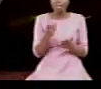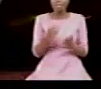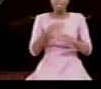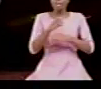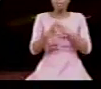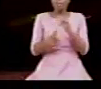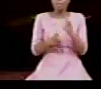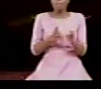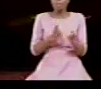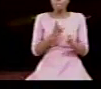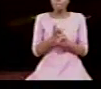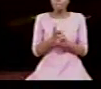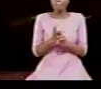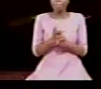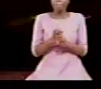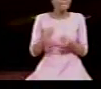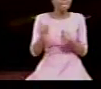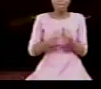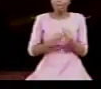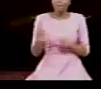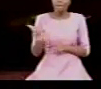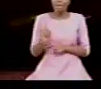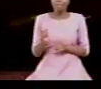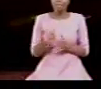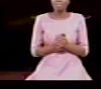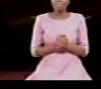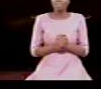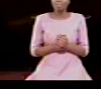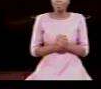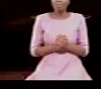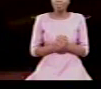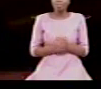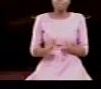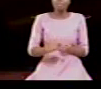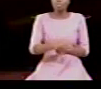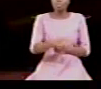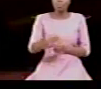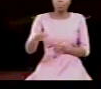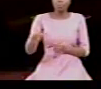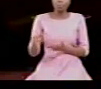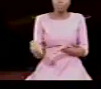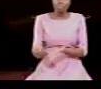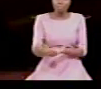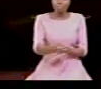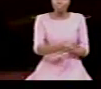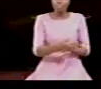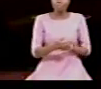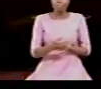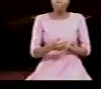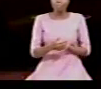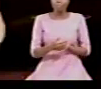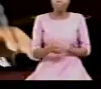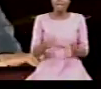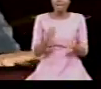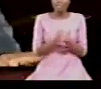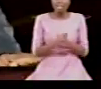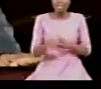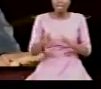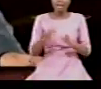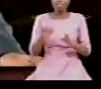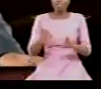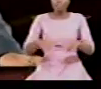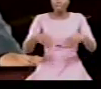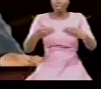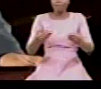world, everywhere, sees souls redeemed by that act of giving